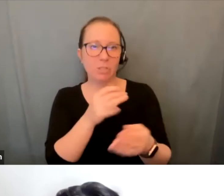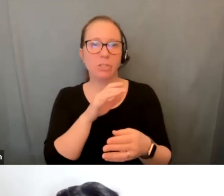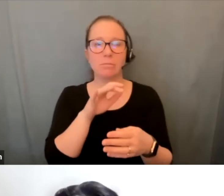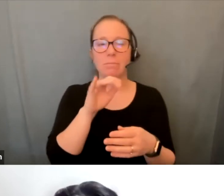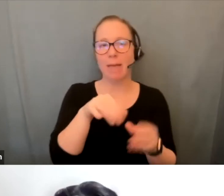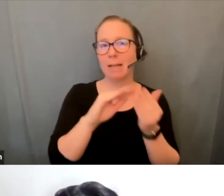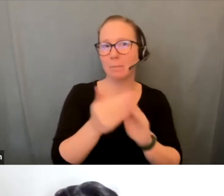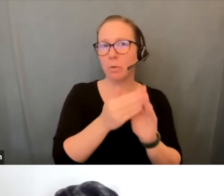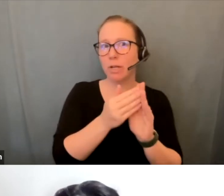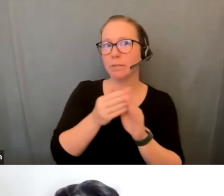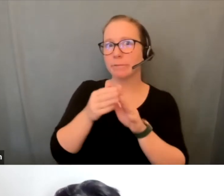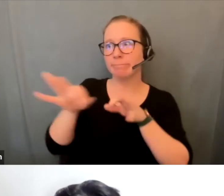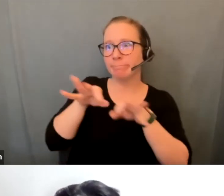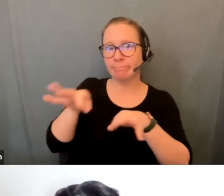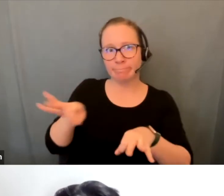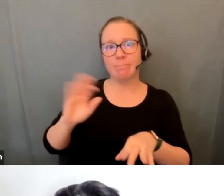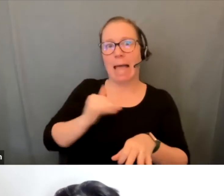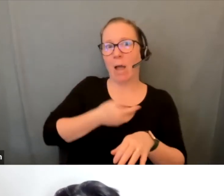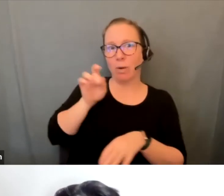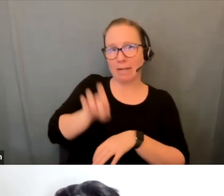of the community.